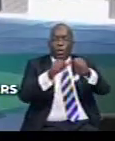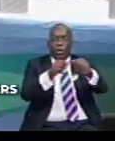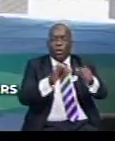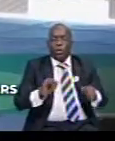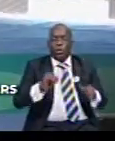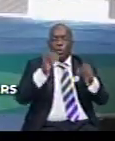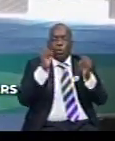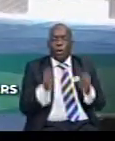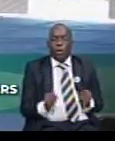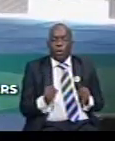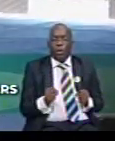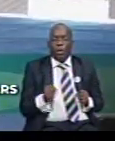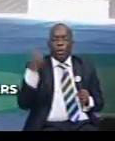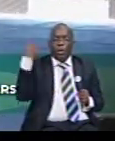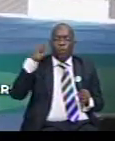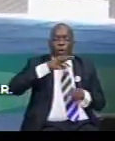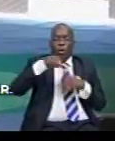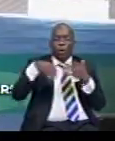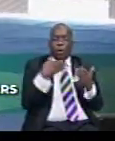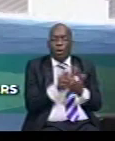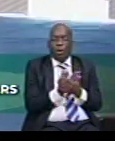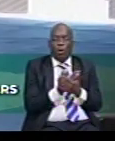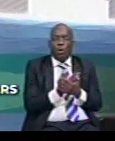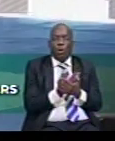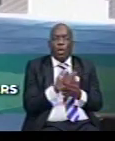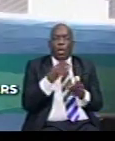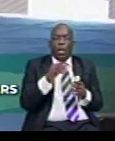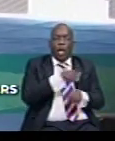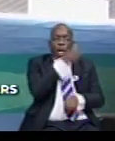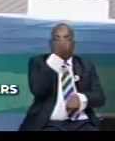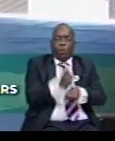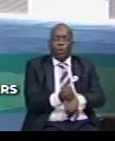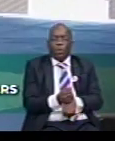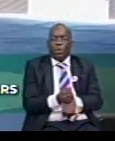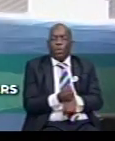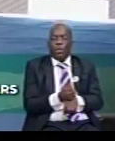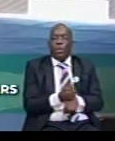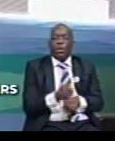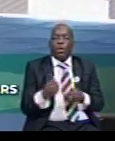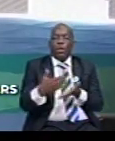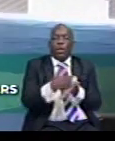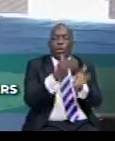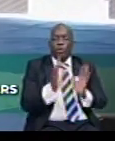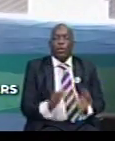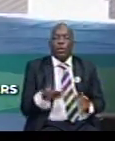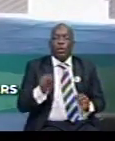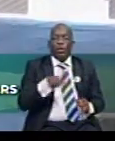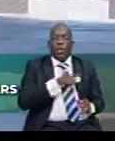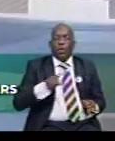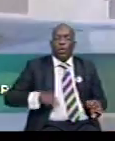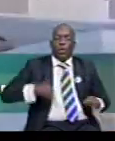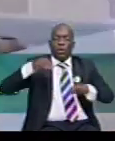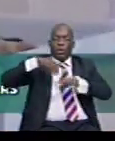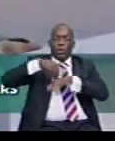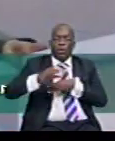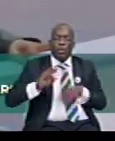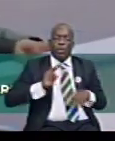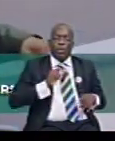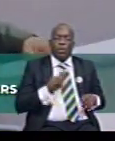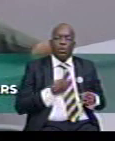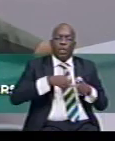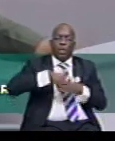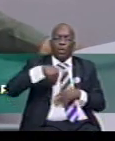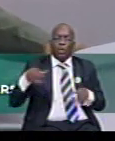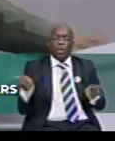all endorsed harvesters. The Lord sends us out as an harvester